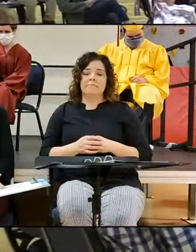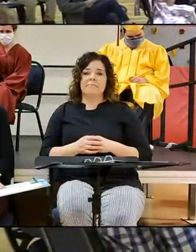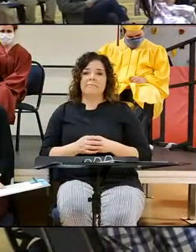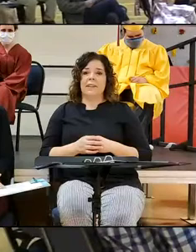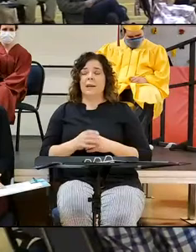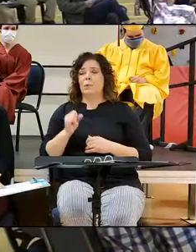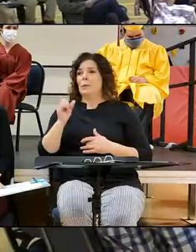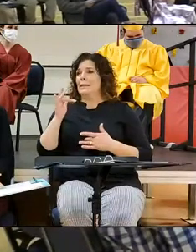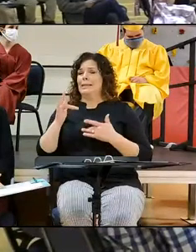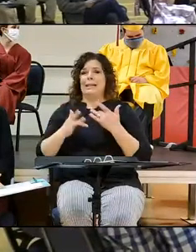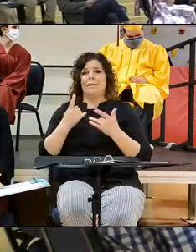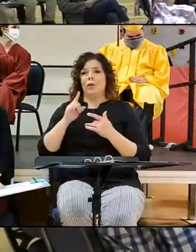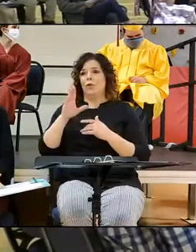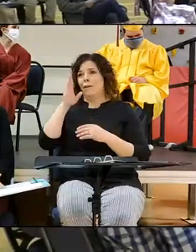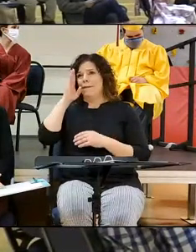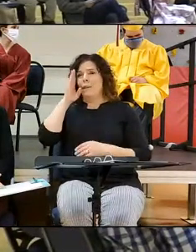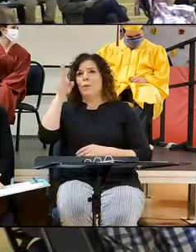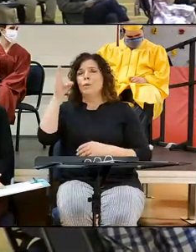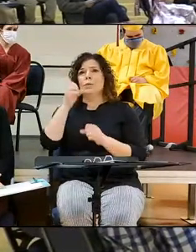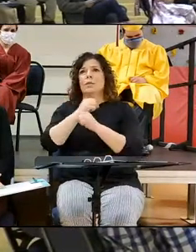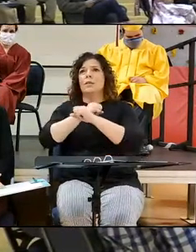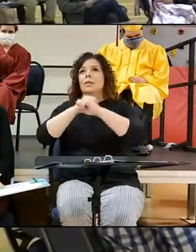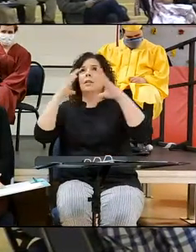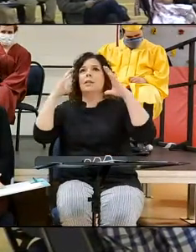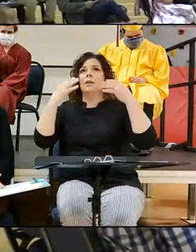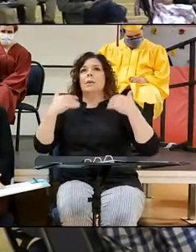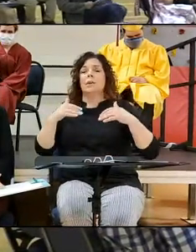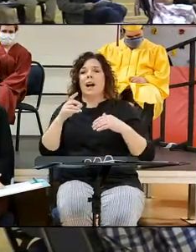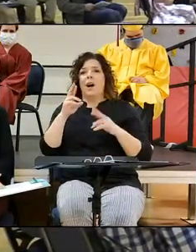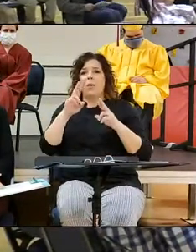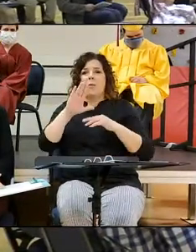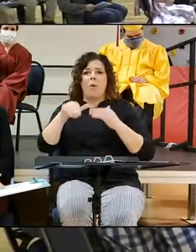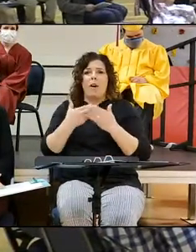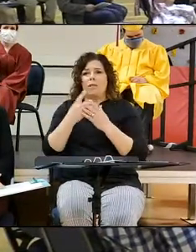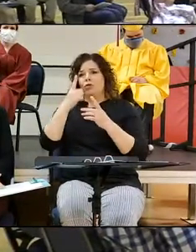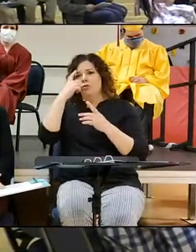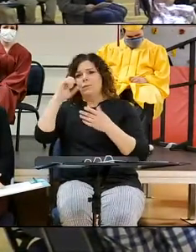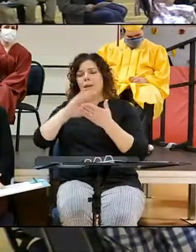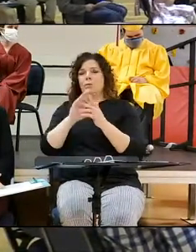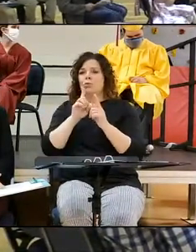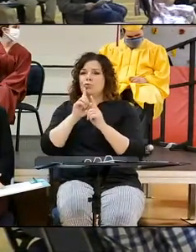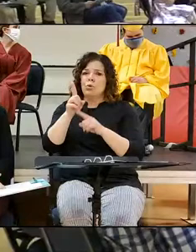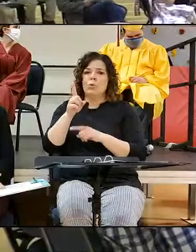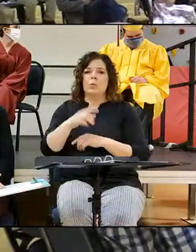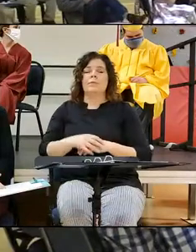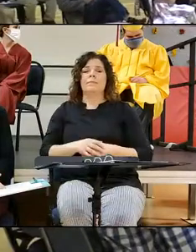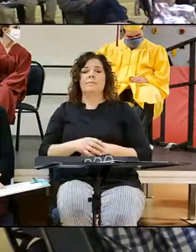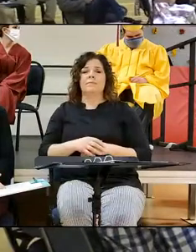I'm so excited for your future, and I hope all your dreams come true.